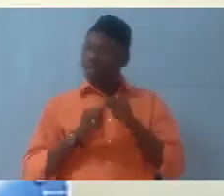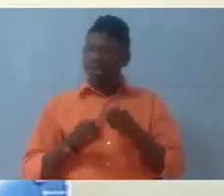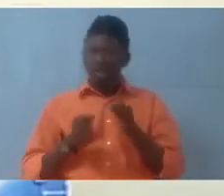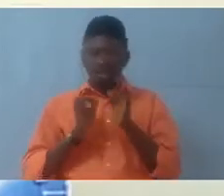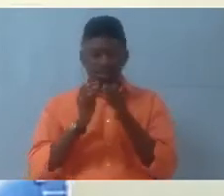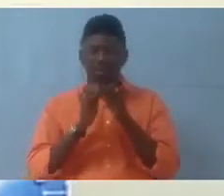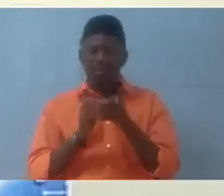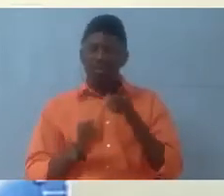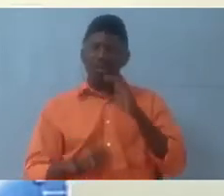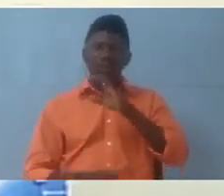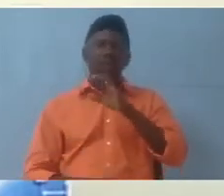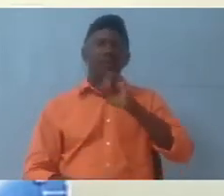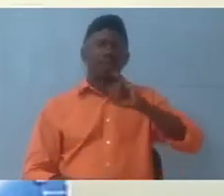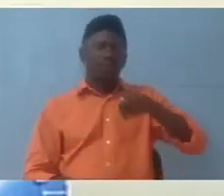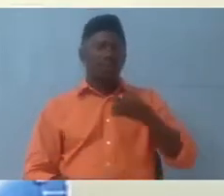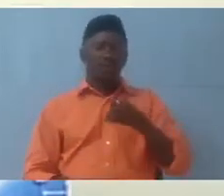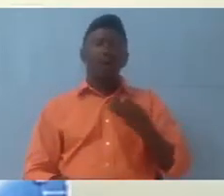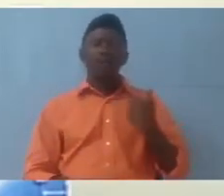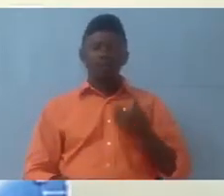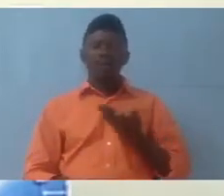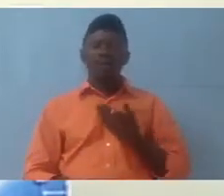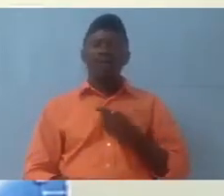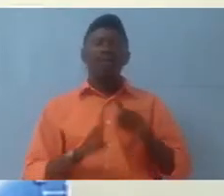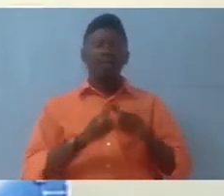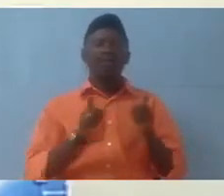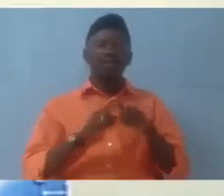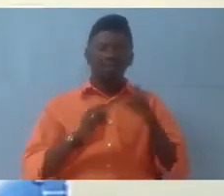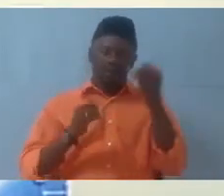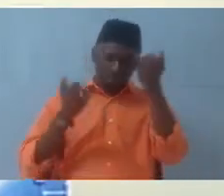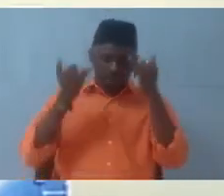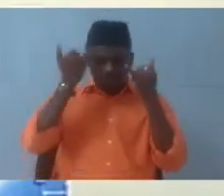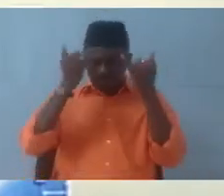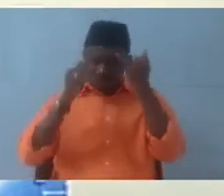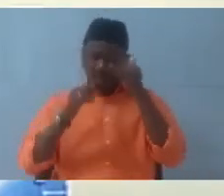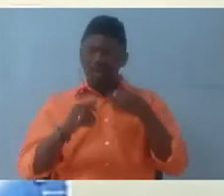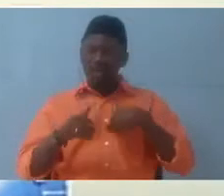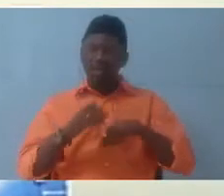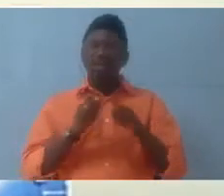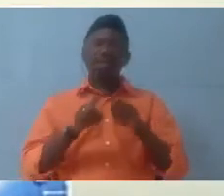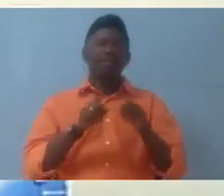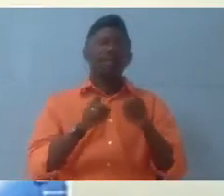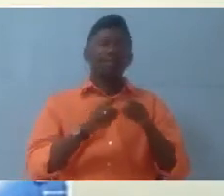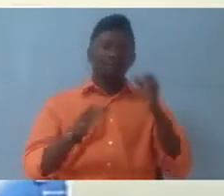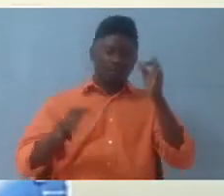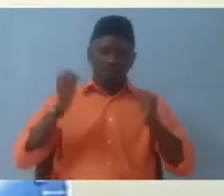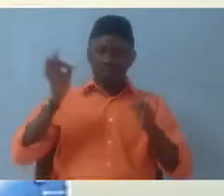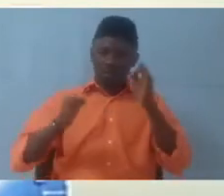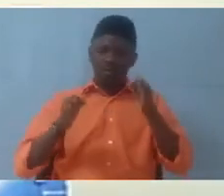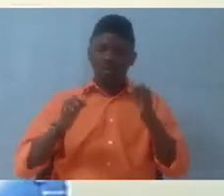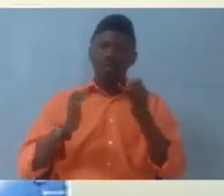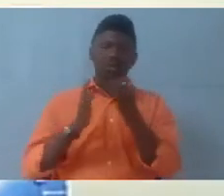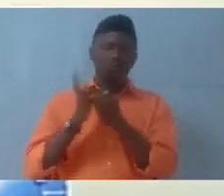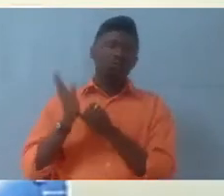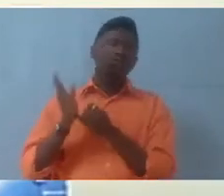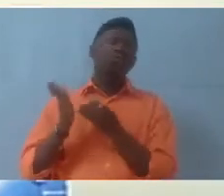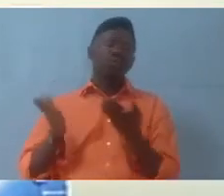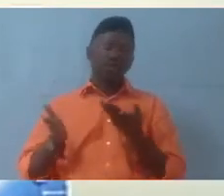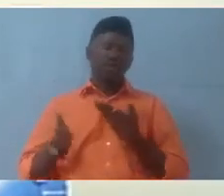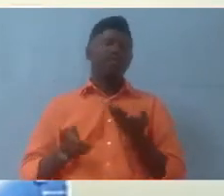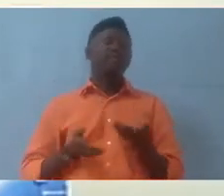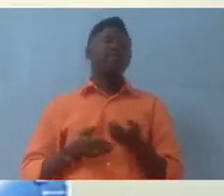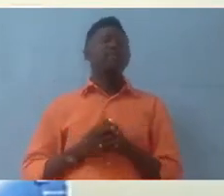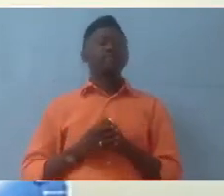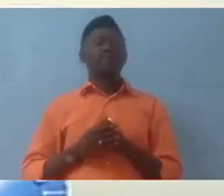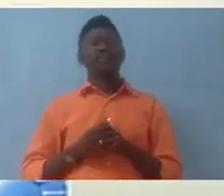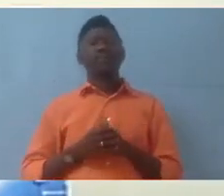have different opinion in various various cases. Da ko wax ne ko nit ñi nak dañ lay outé ci ni nga